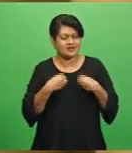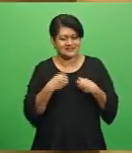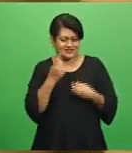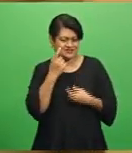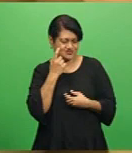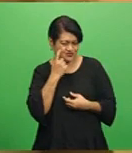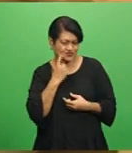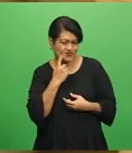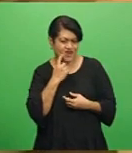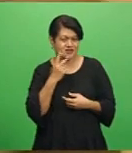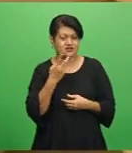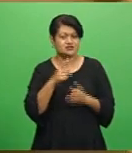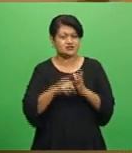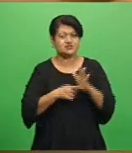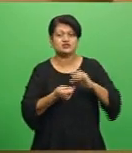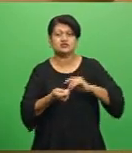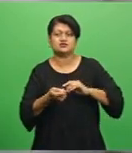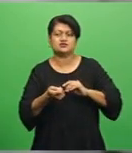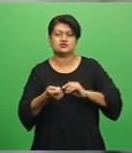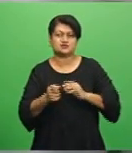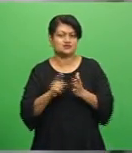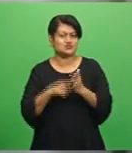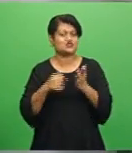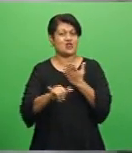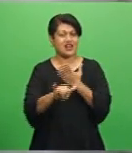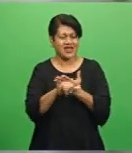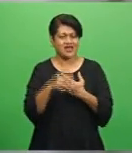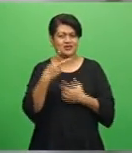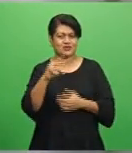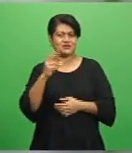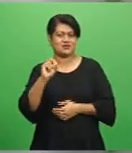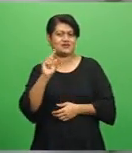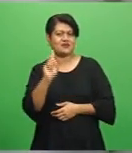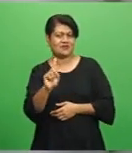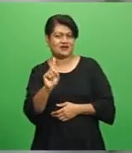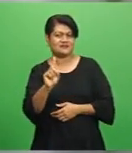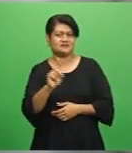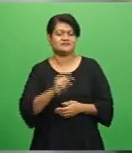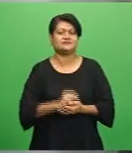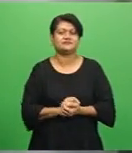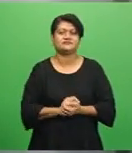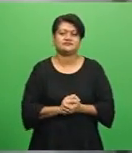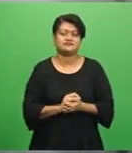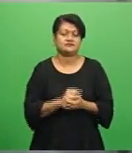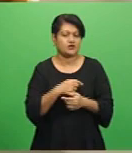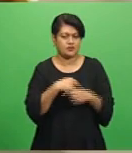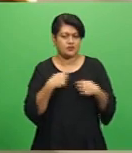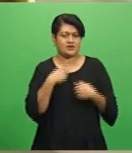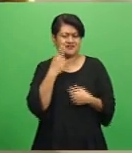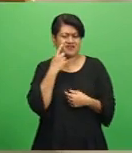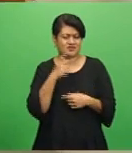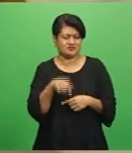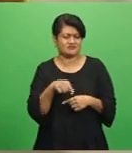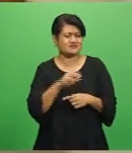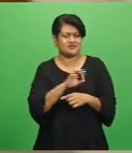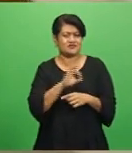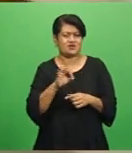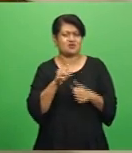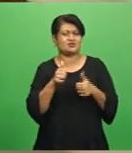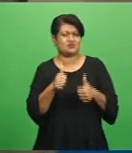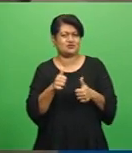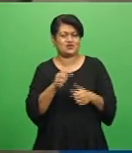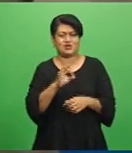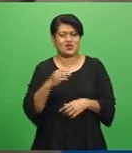July 2021. Attorney General Ayaz Said Qayyum said the initiative is critical as most chemicals present in these products are